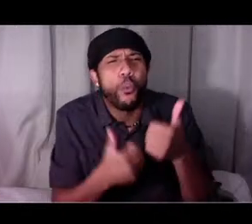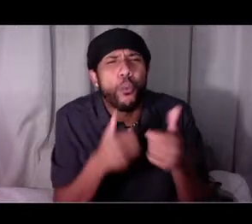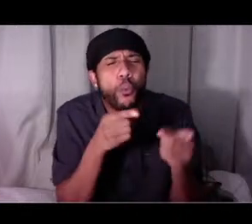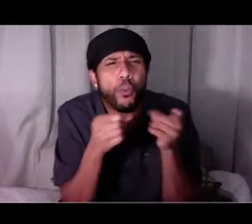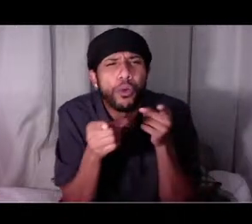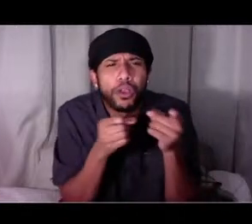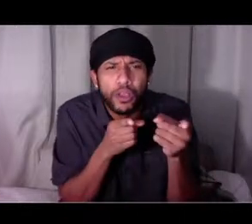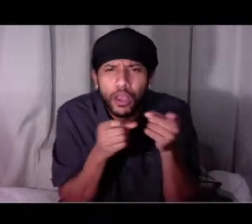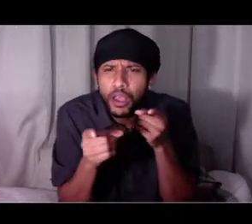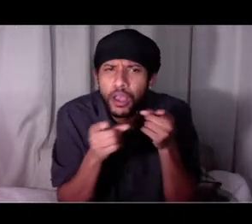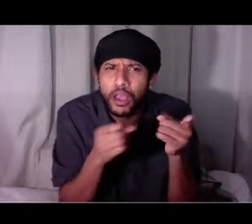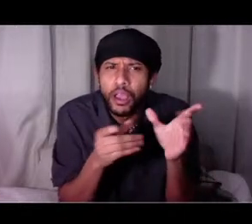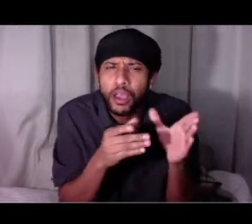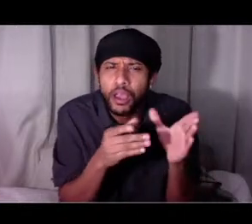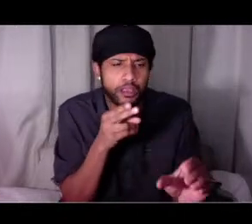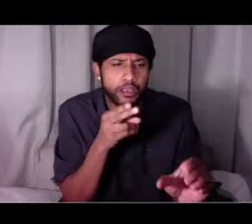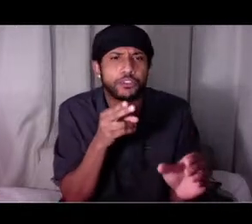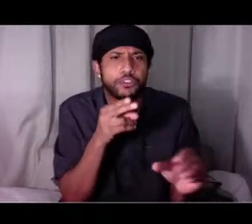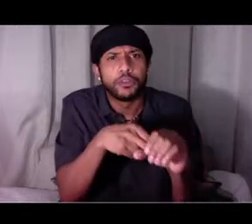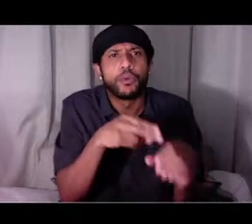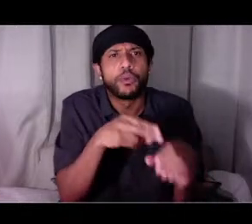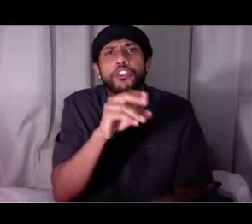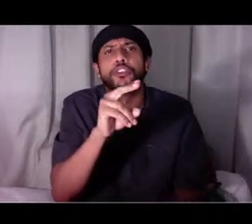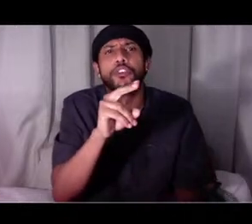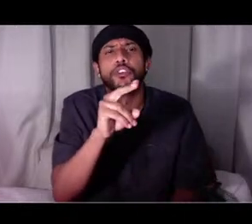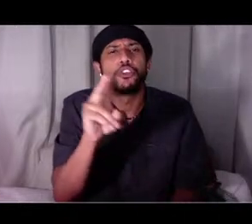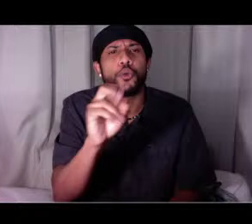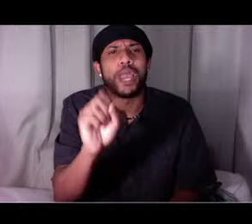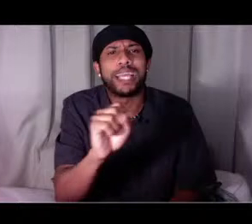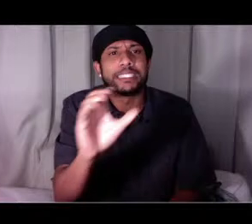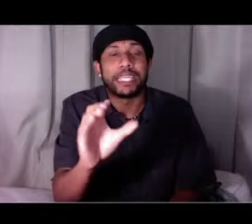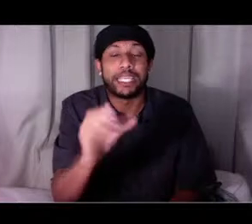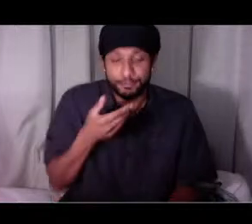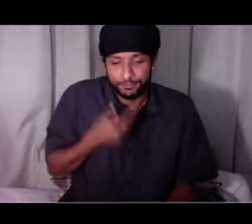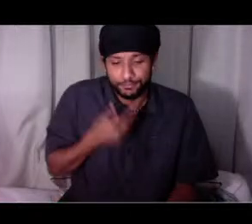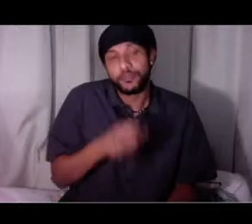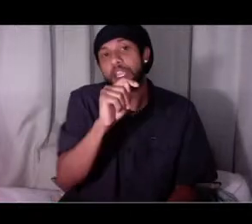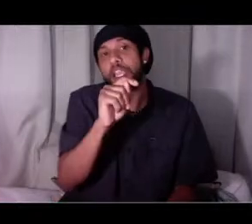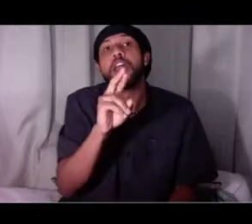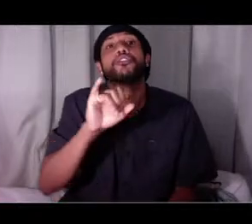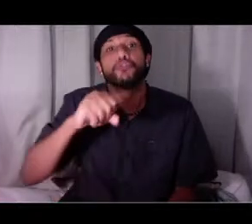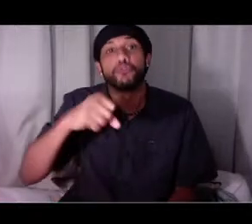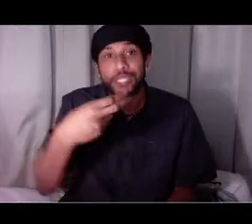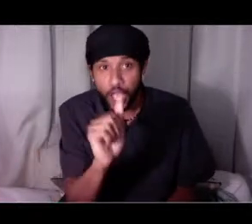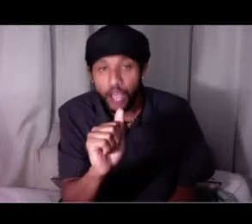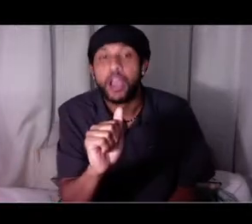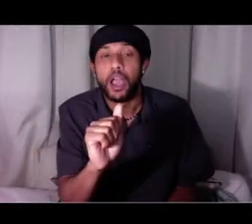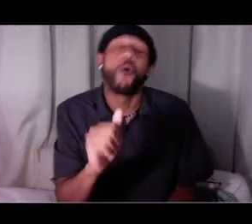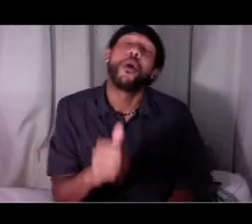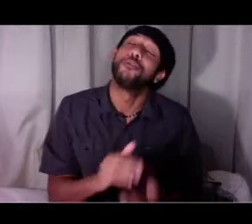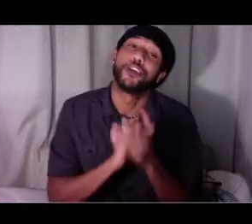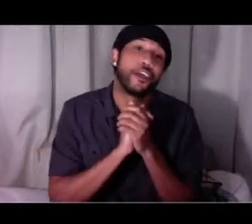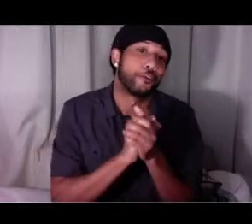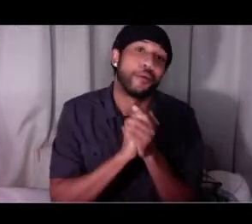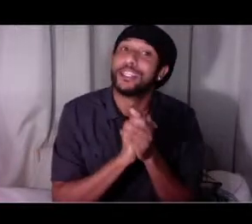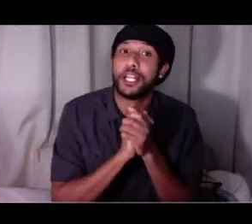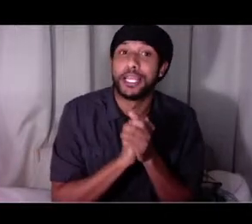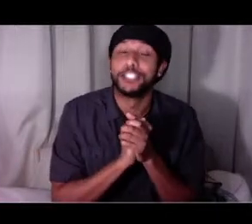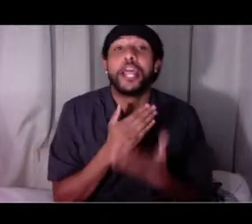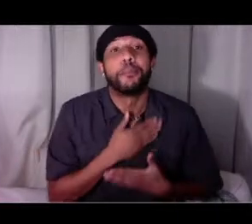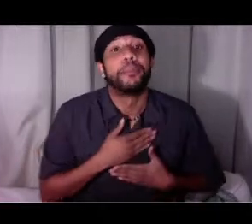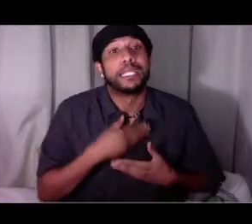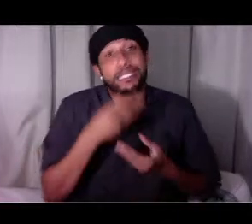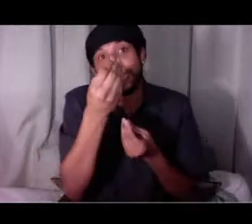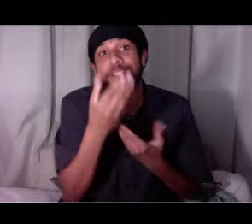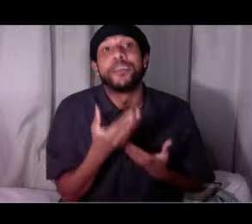going applying to USC um me Trisha Gonzalez Trisha oh congratulations Trisha please keep us